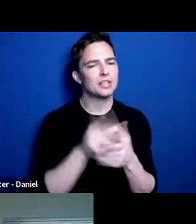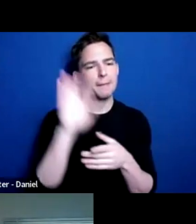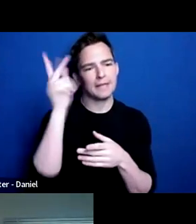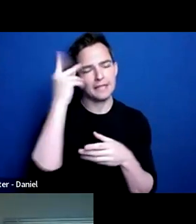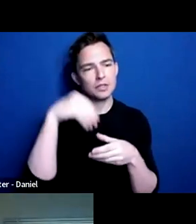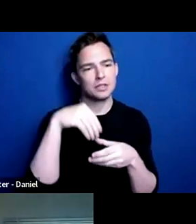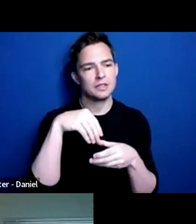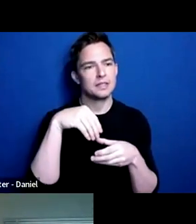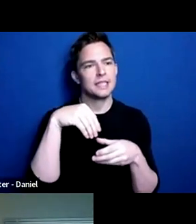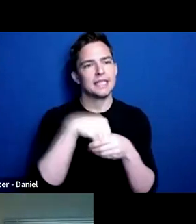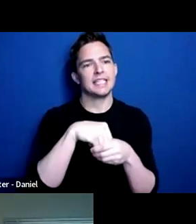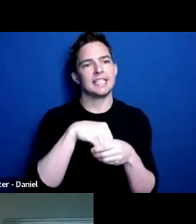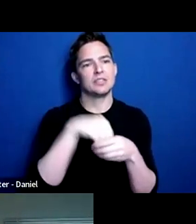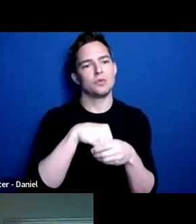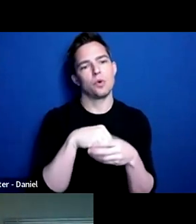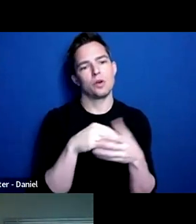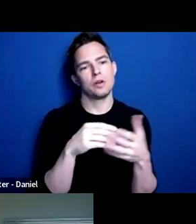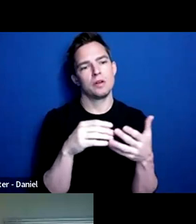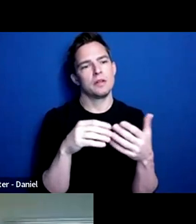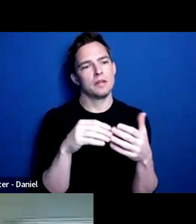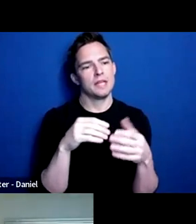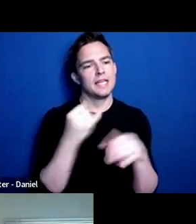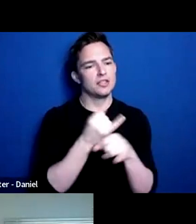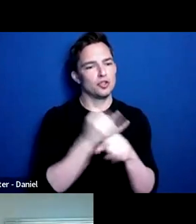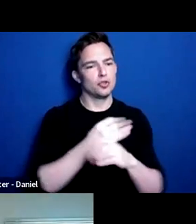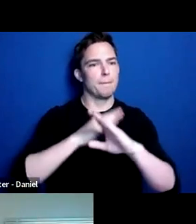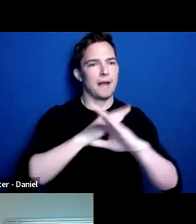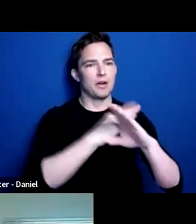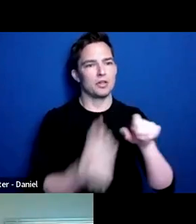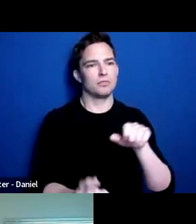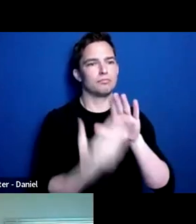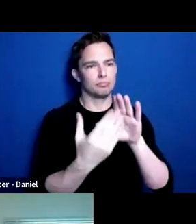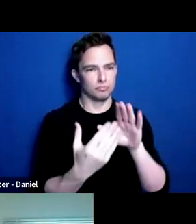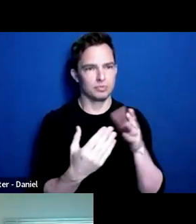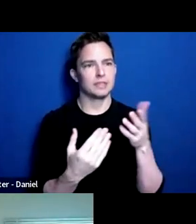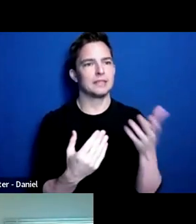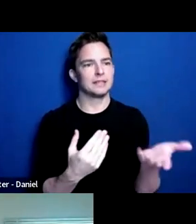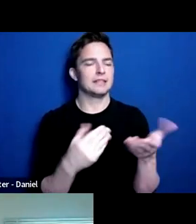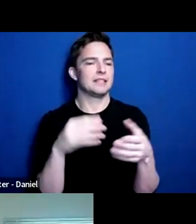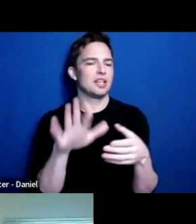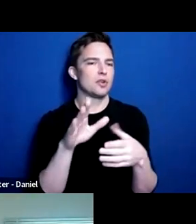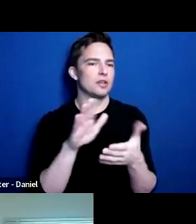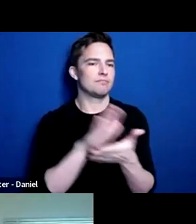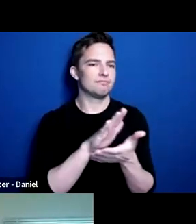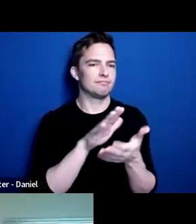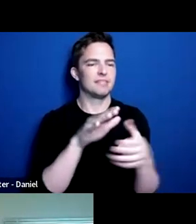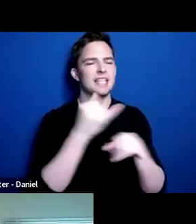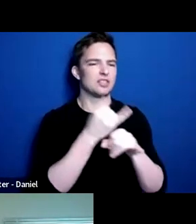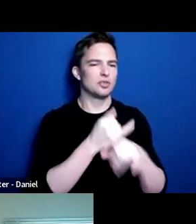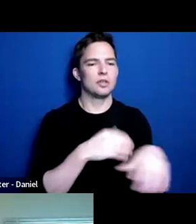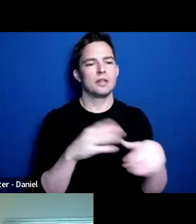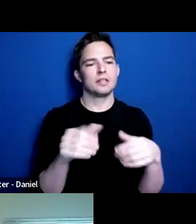indoor, institutional barriers get in the way of your organization providing services to immigrant and